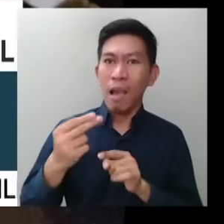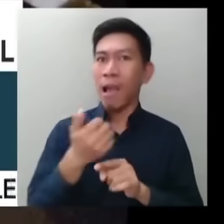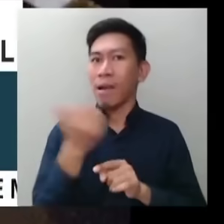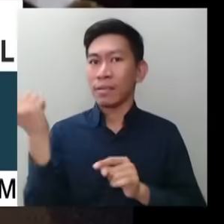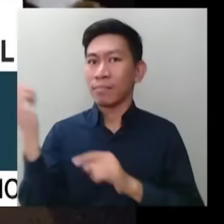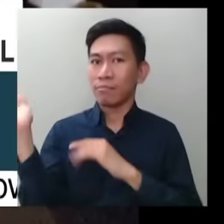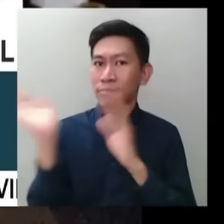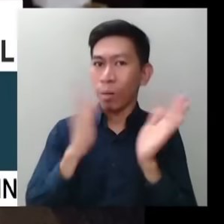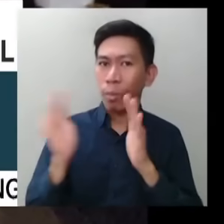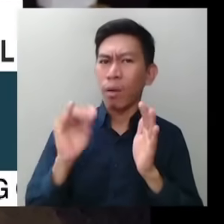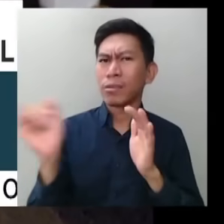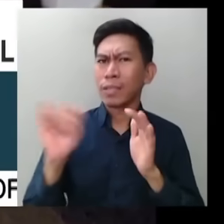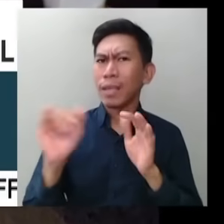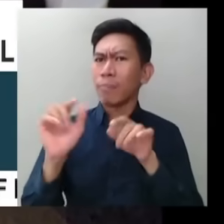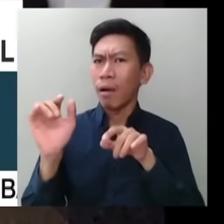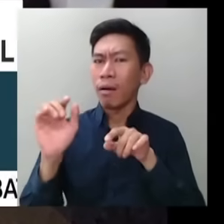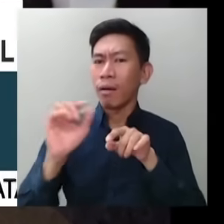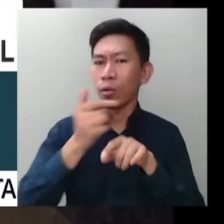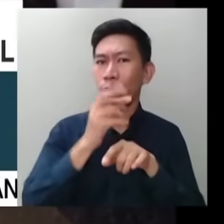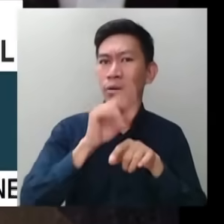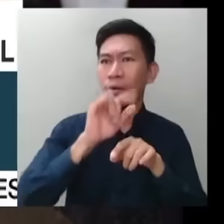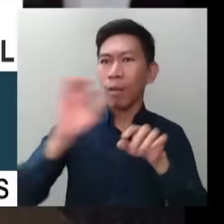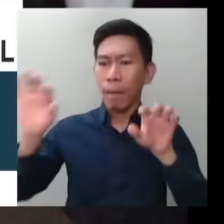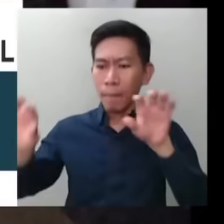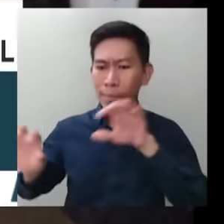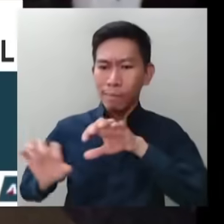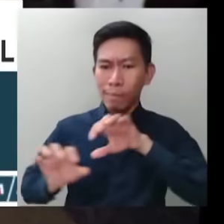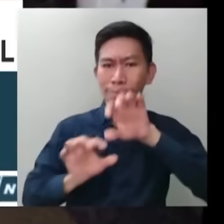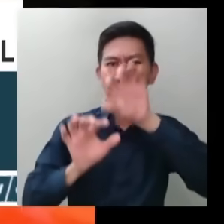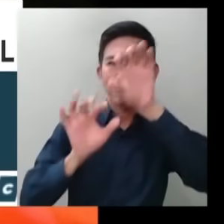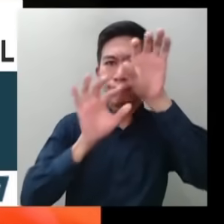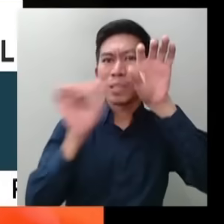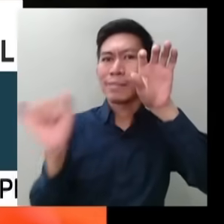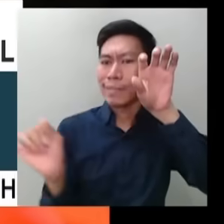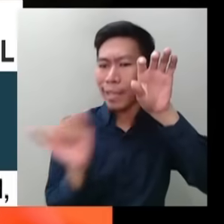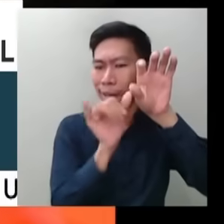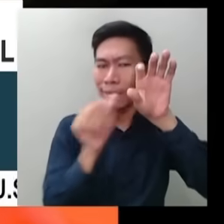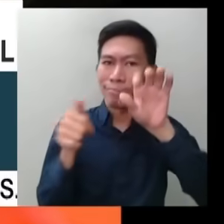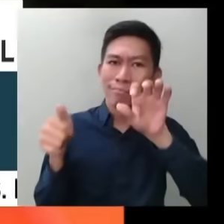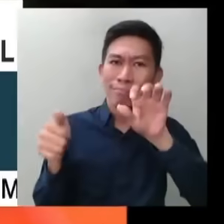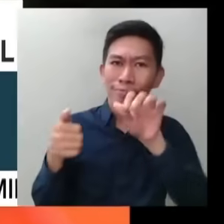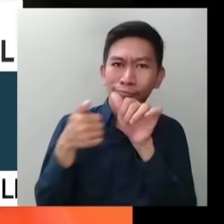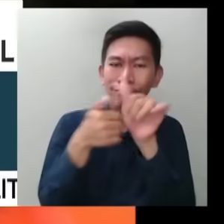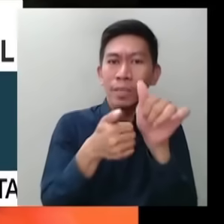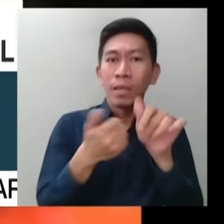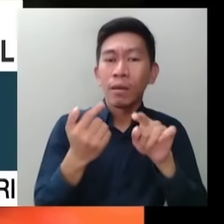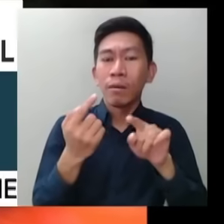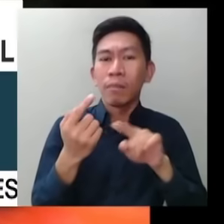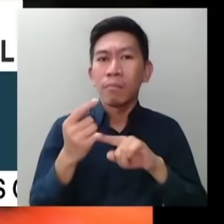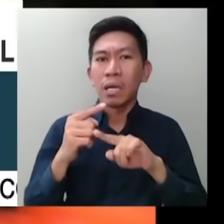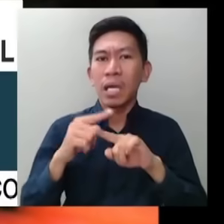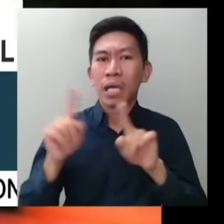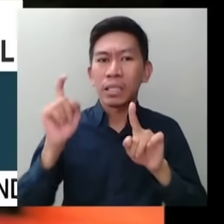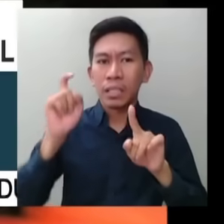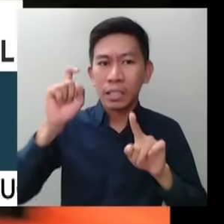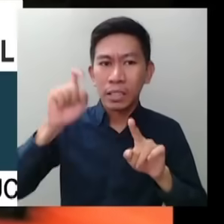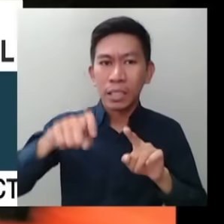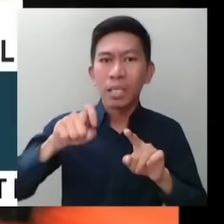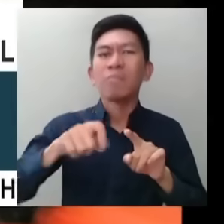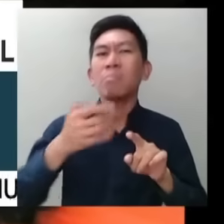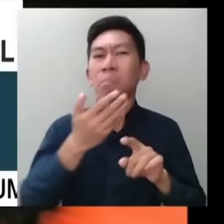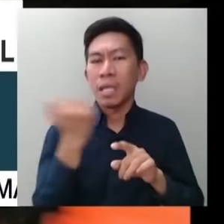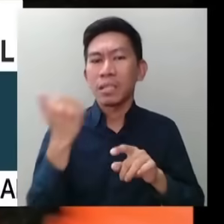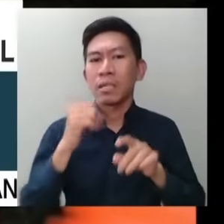predecessors, I think it would be best to keep this our Kababayans in the evacuation centers